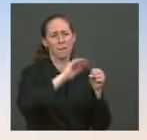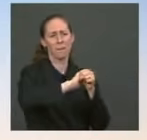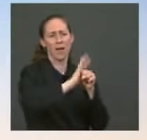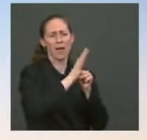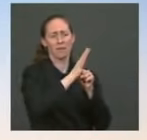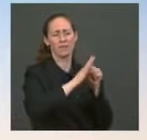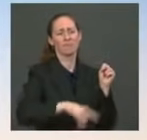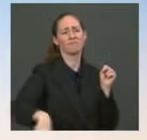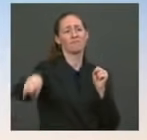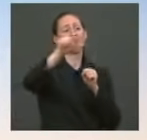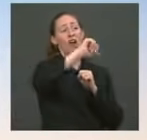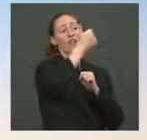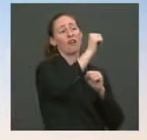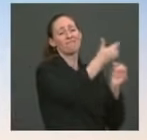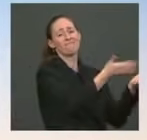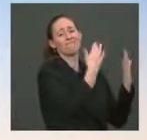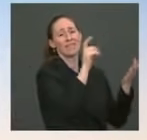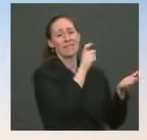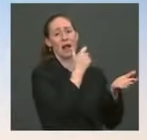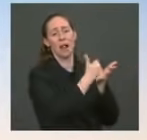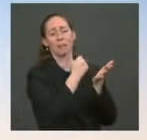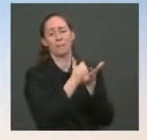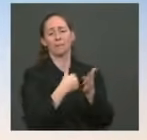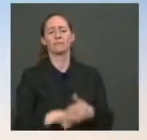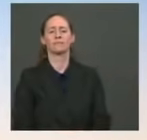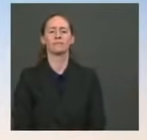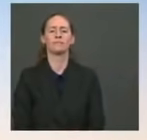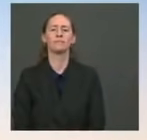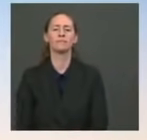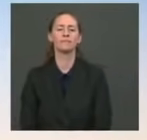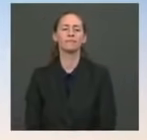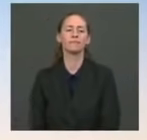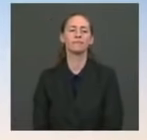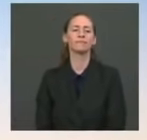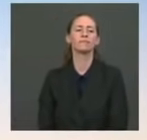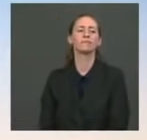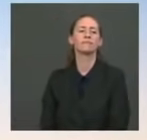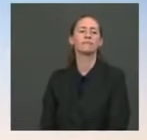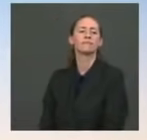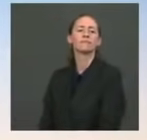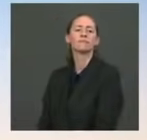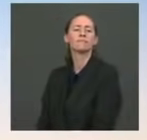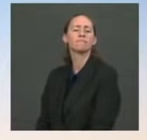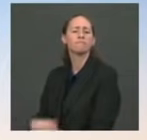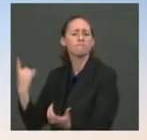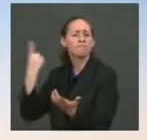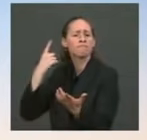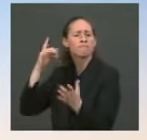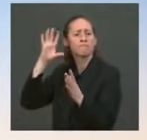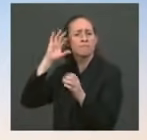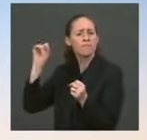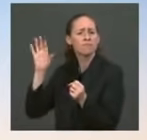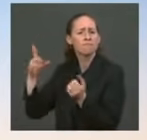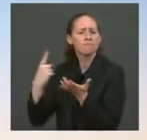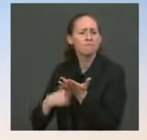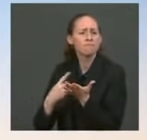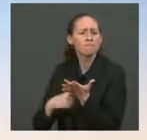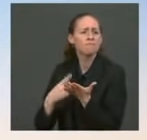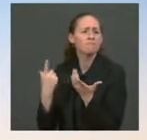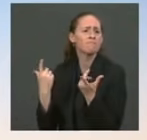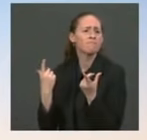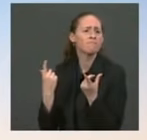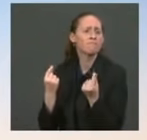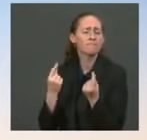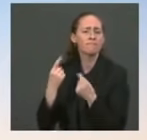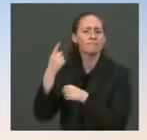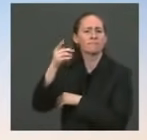on Quad. Did the president discuss over-the-horizon capacity with Prime Minister Modi in particular, whether it involves Pakistan